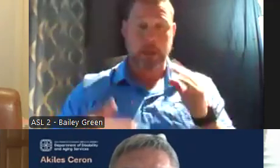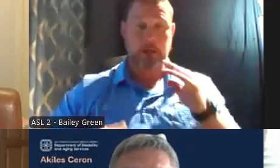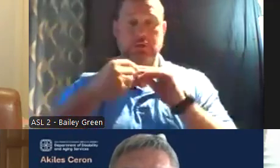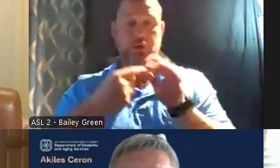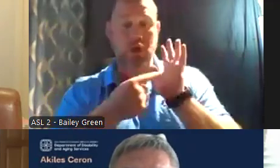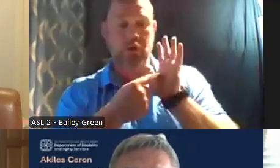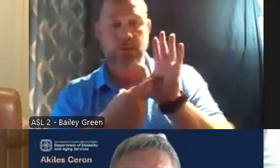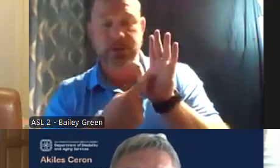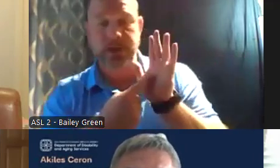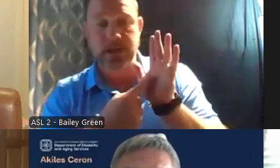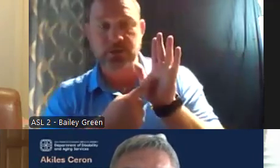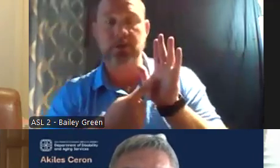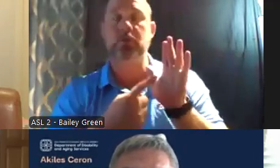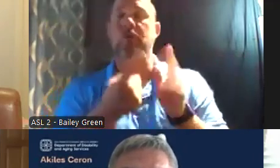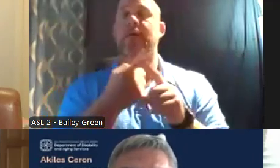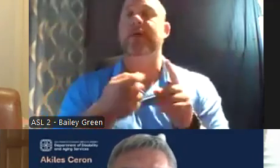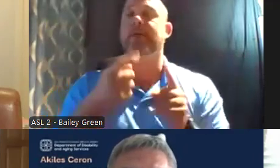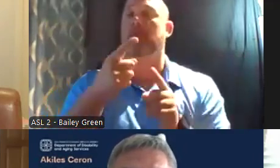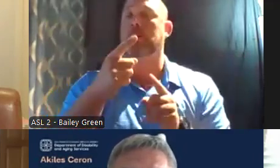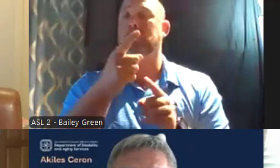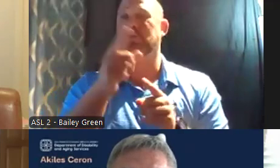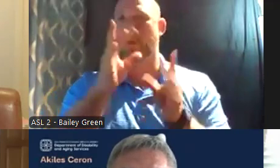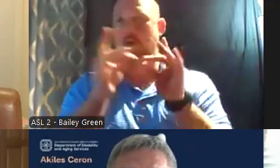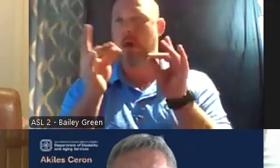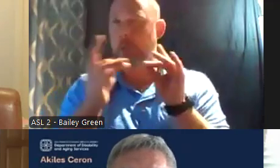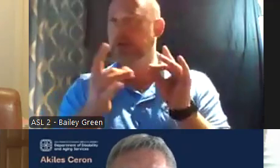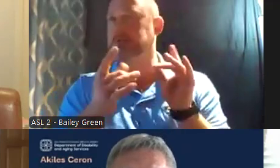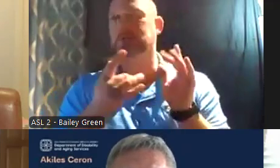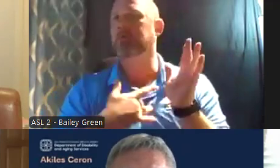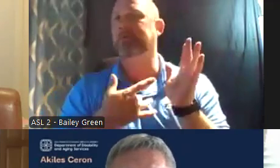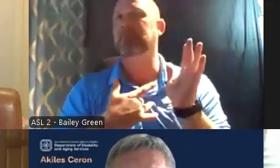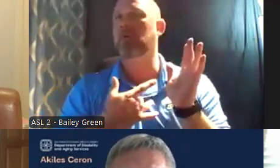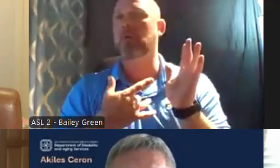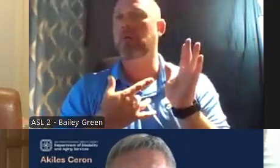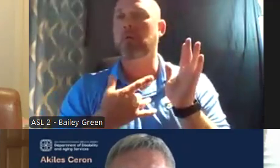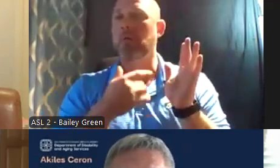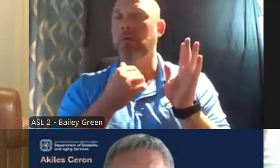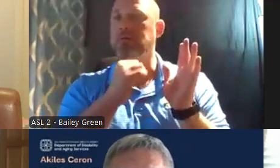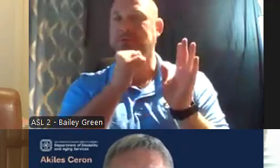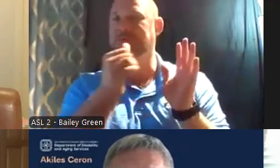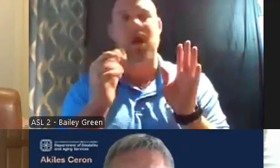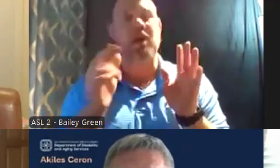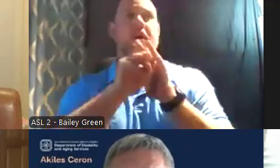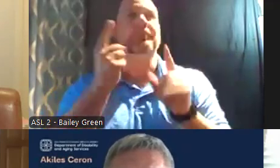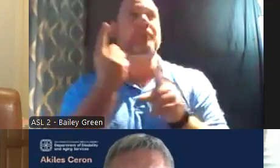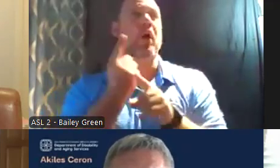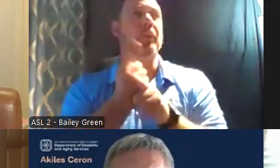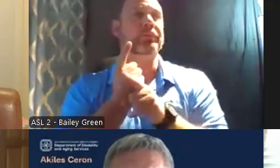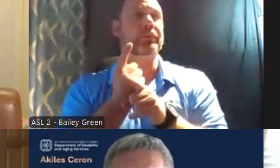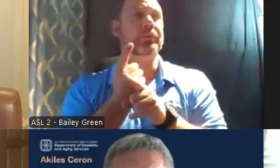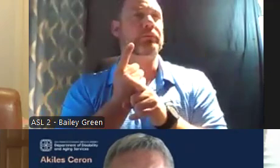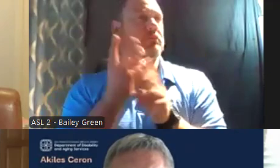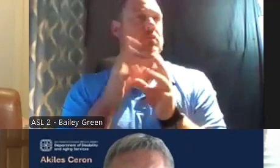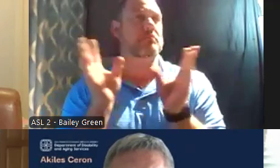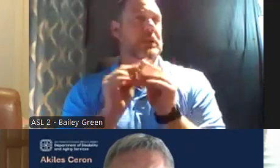representation? It feels like from your comments that you feel that there's not, this isn't being brought up properly at every